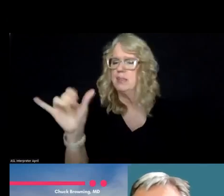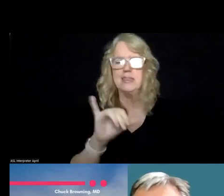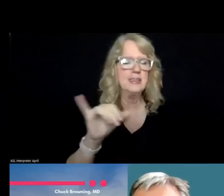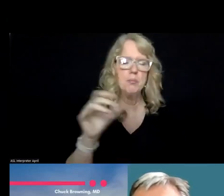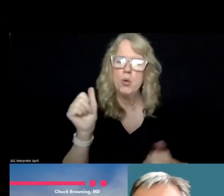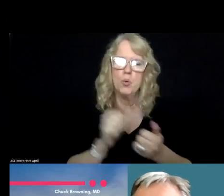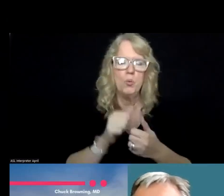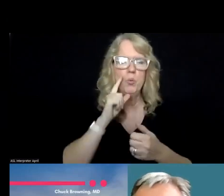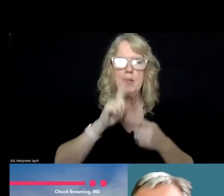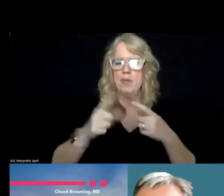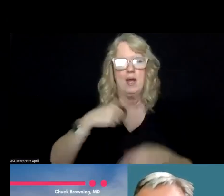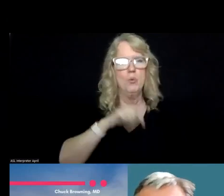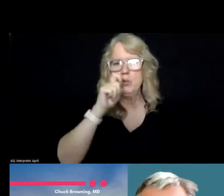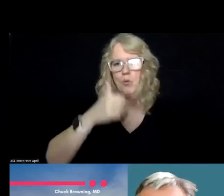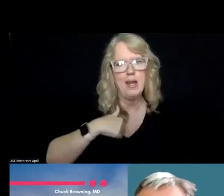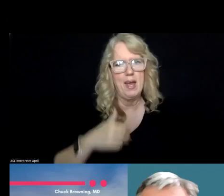medical emergency room, that we don't have